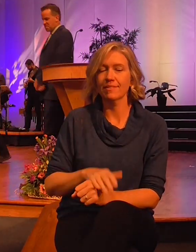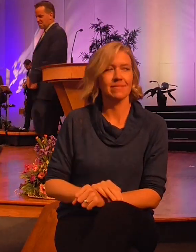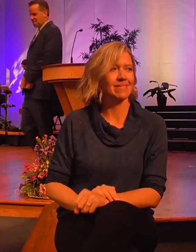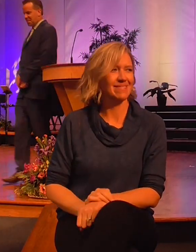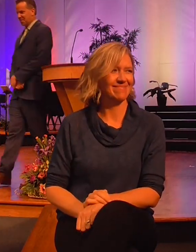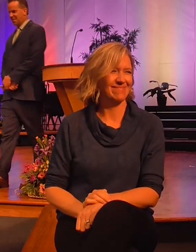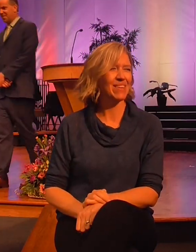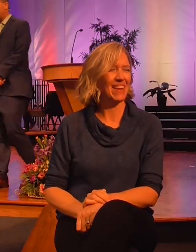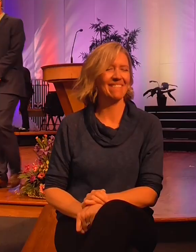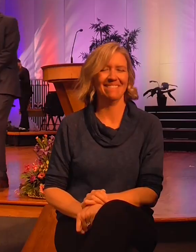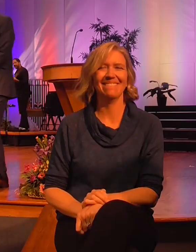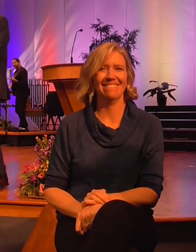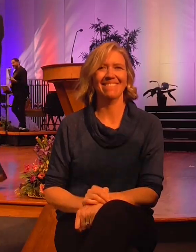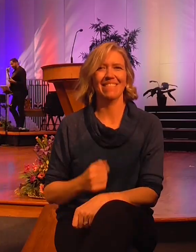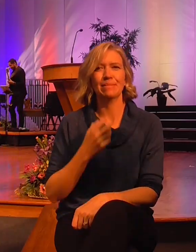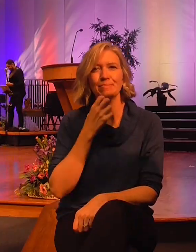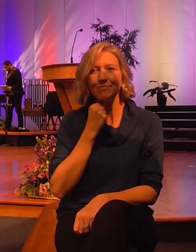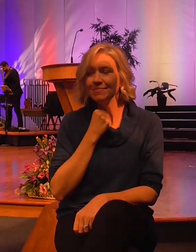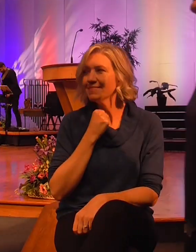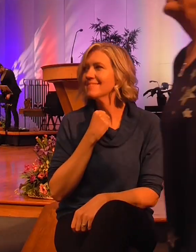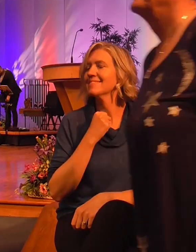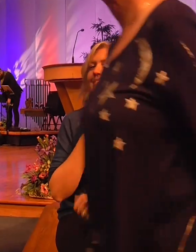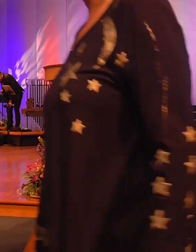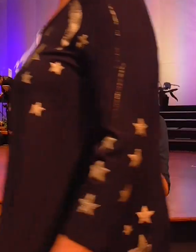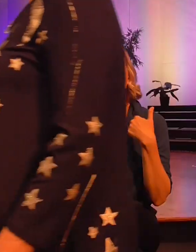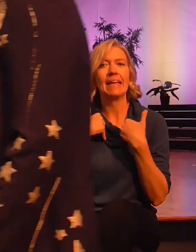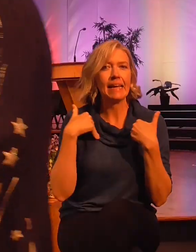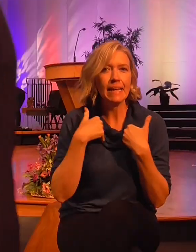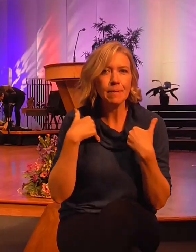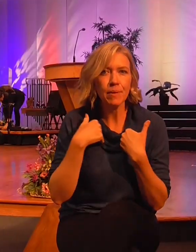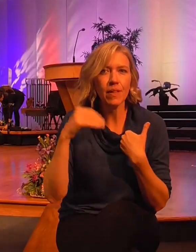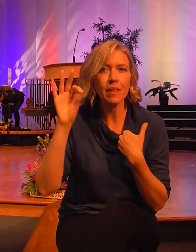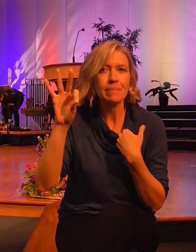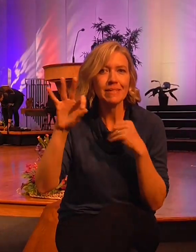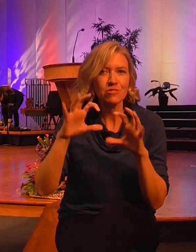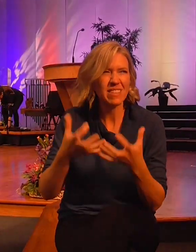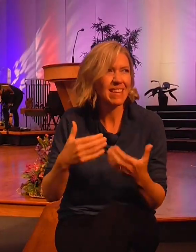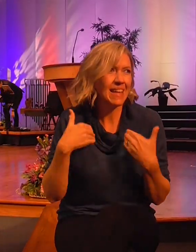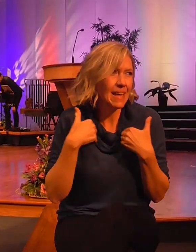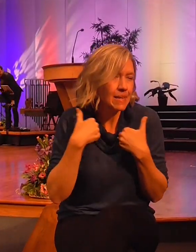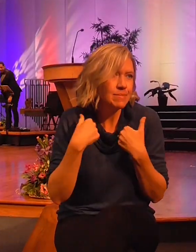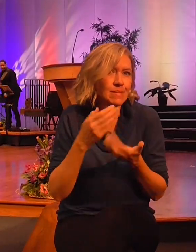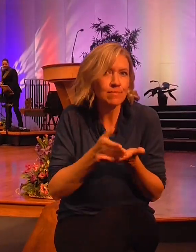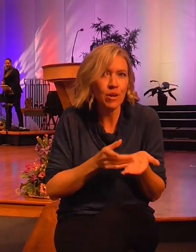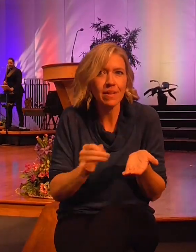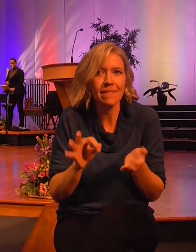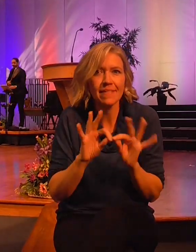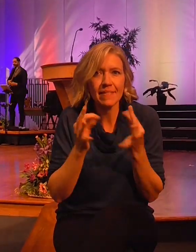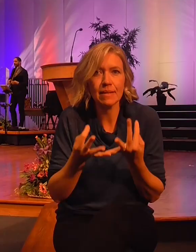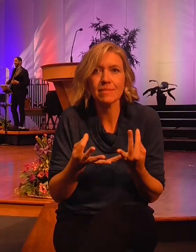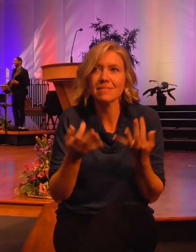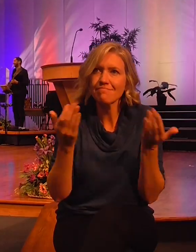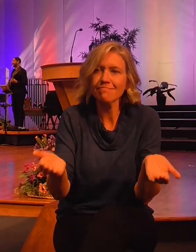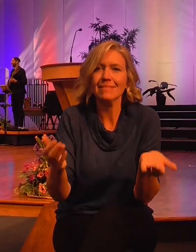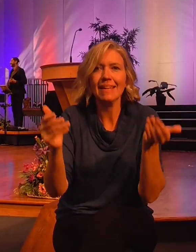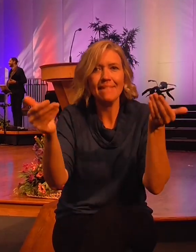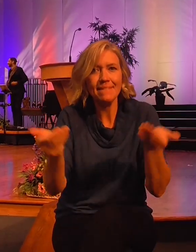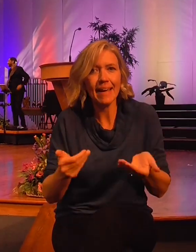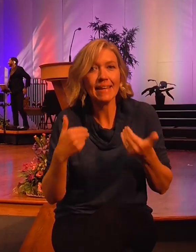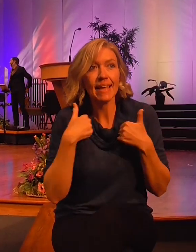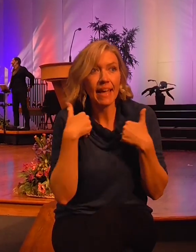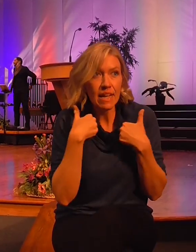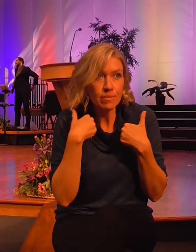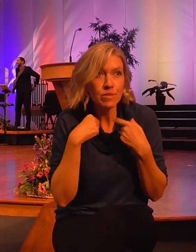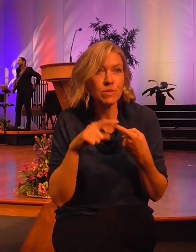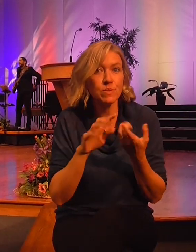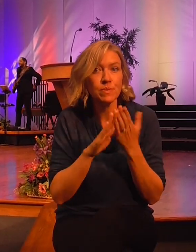Aren't our animals part of our family? So we thought, yeah, let's invite our animals into membership. And